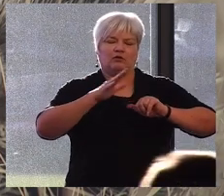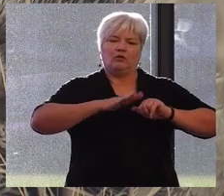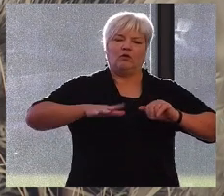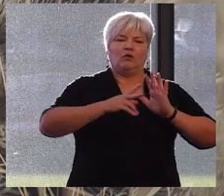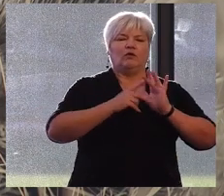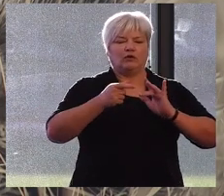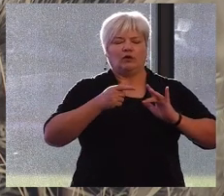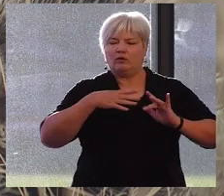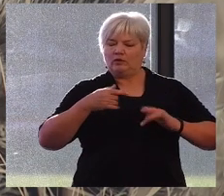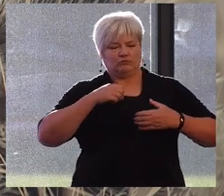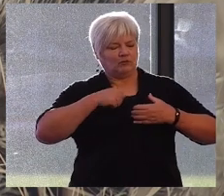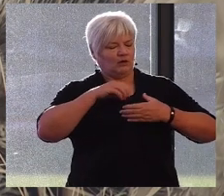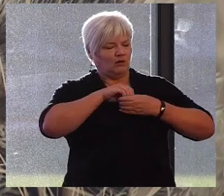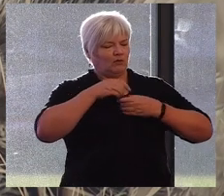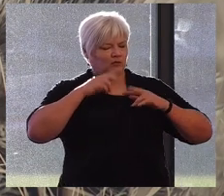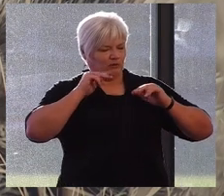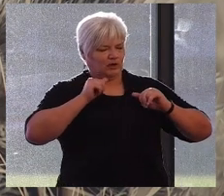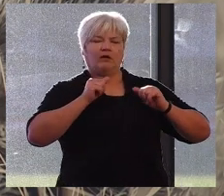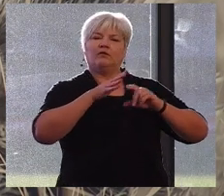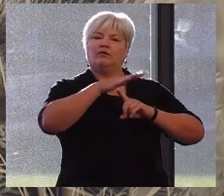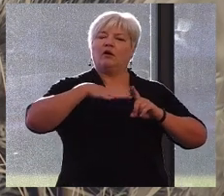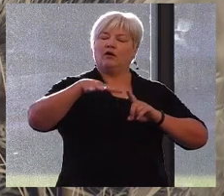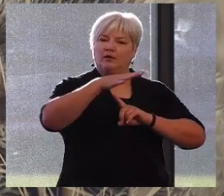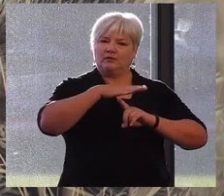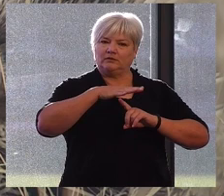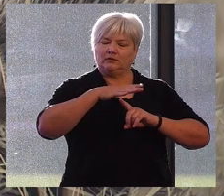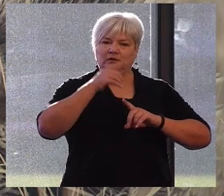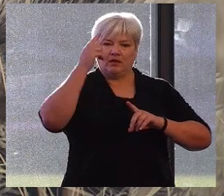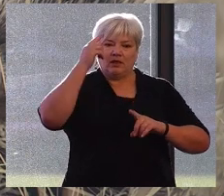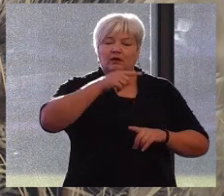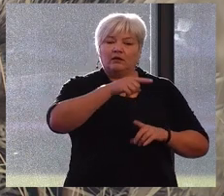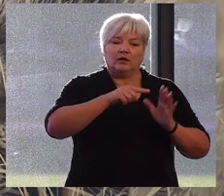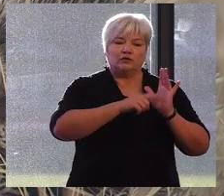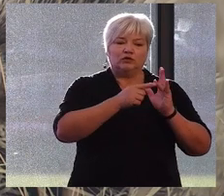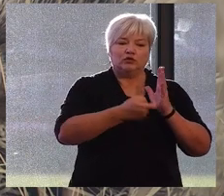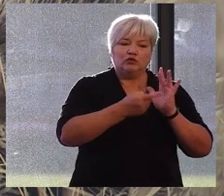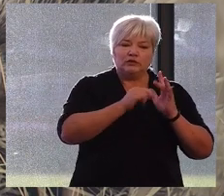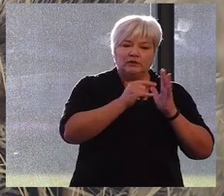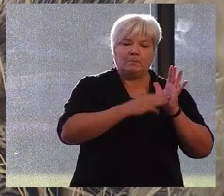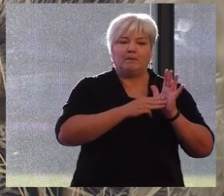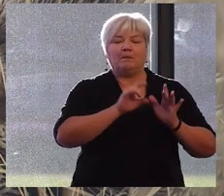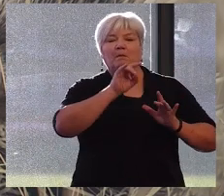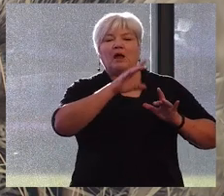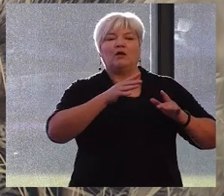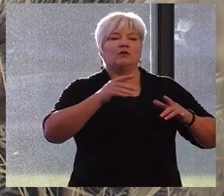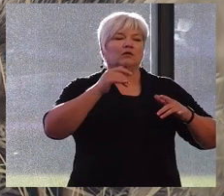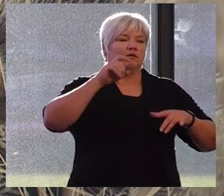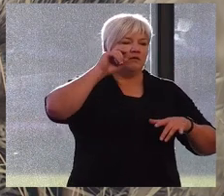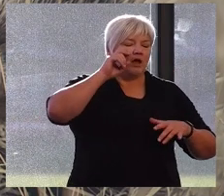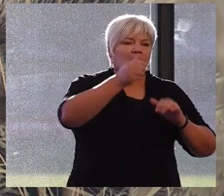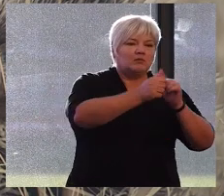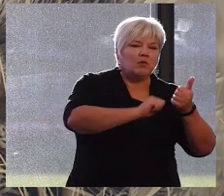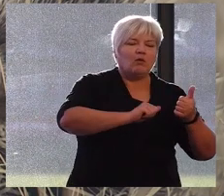natural environment. There was no accident that she chose to give the portfolios of tourism, outdoor recreation,